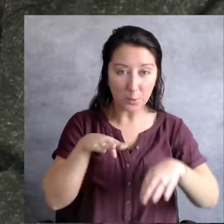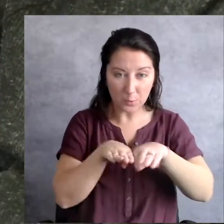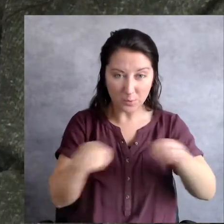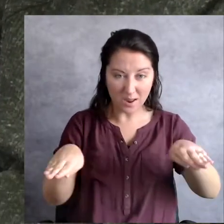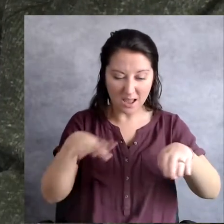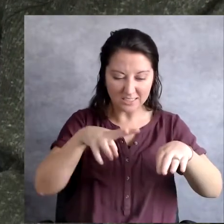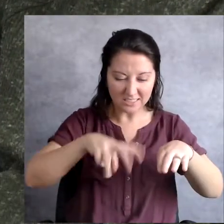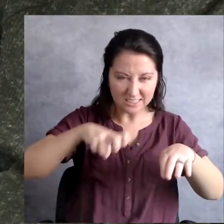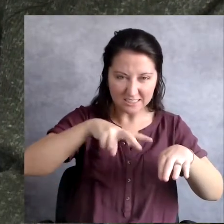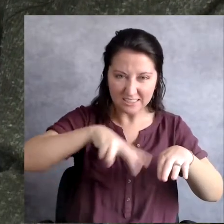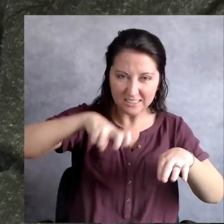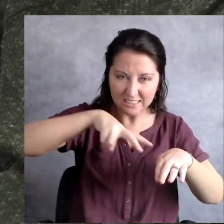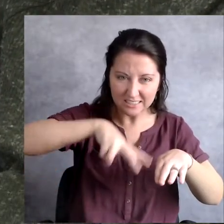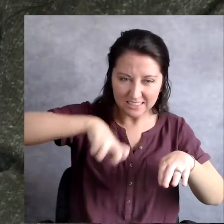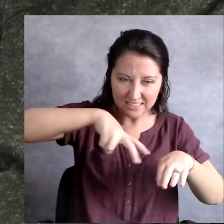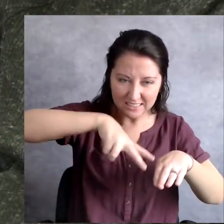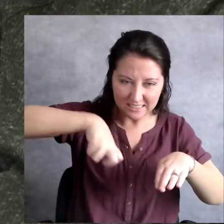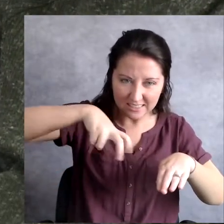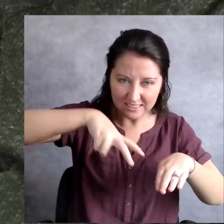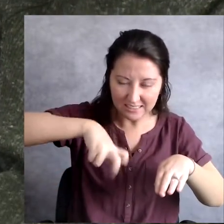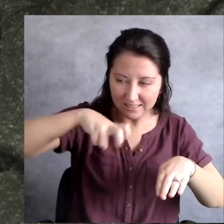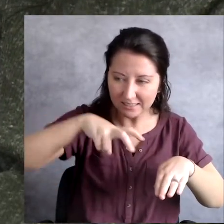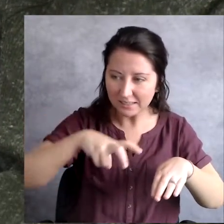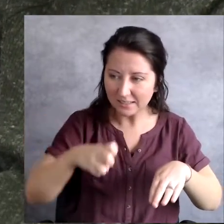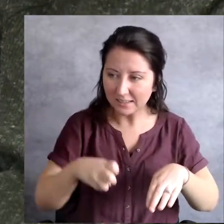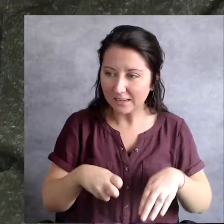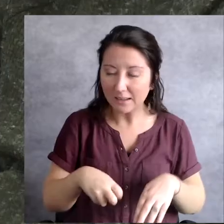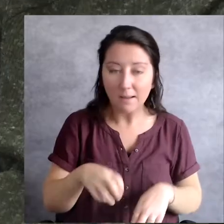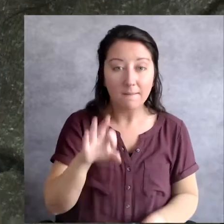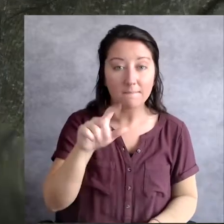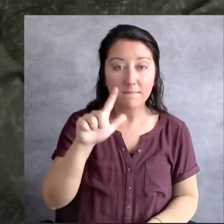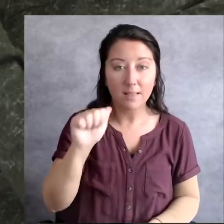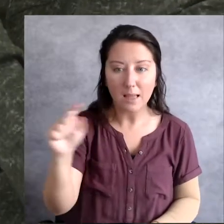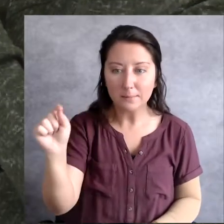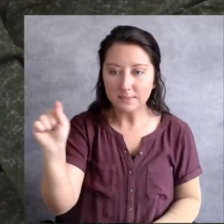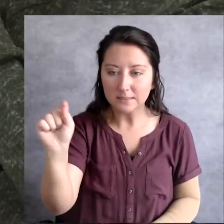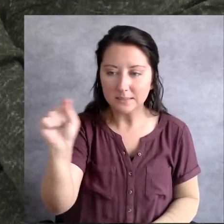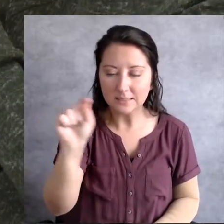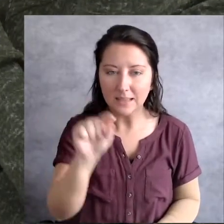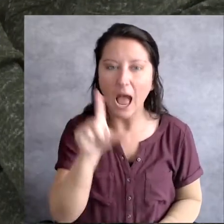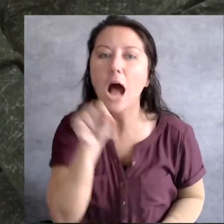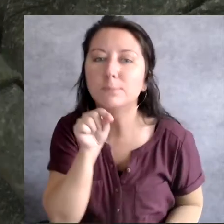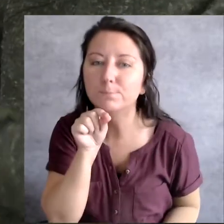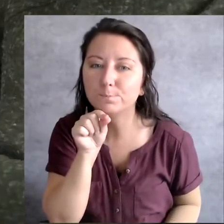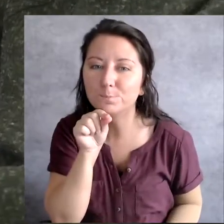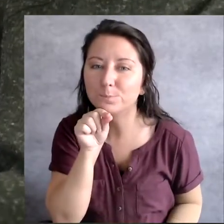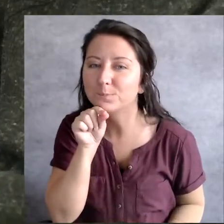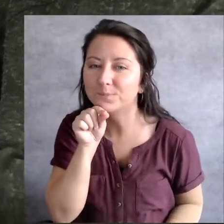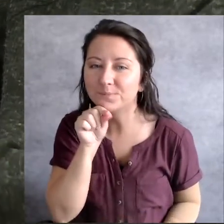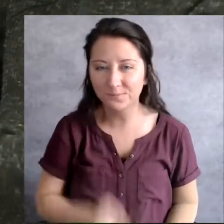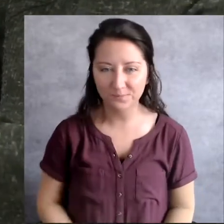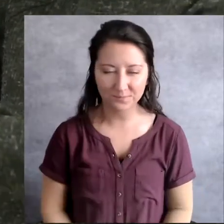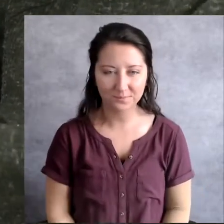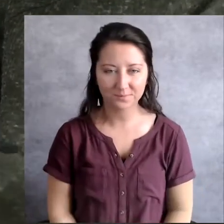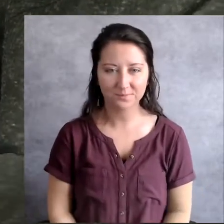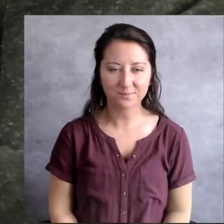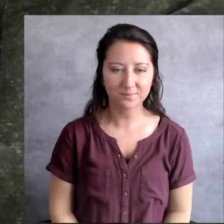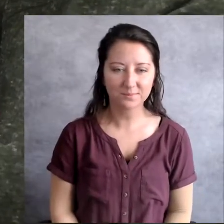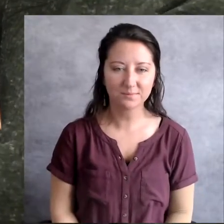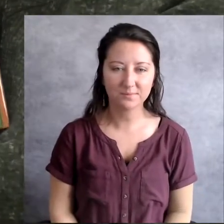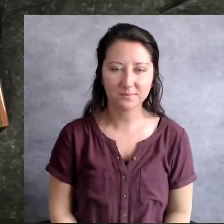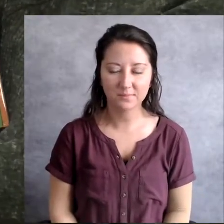Scratch the ground with your feet. Catch a fly with your beak.